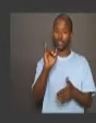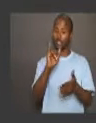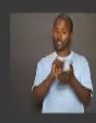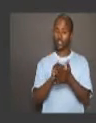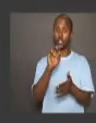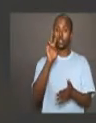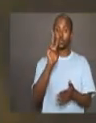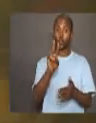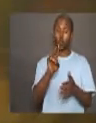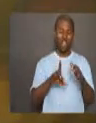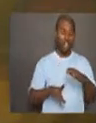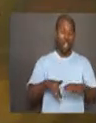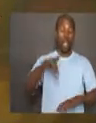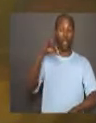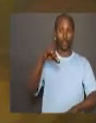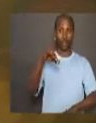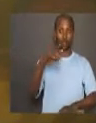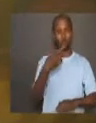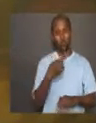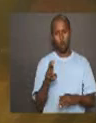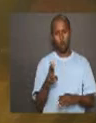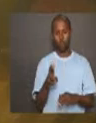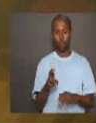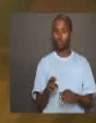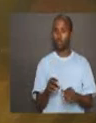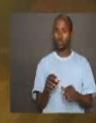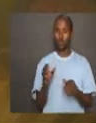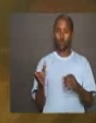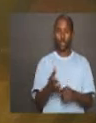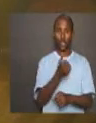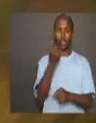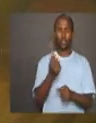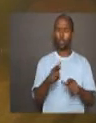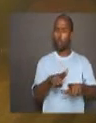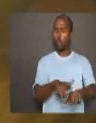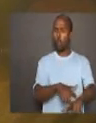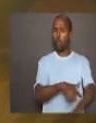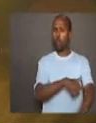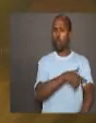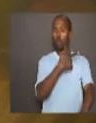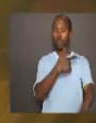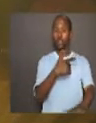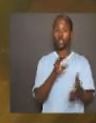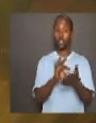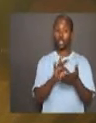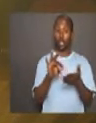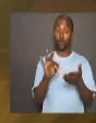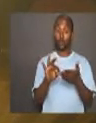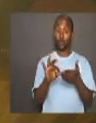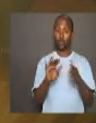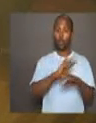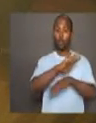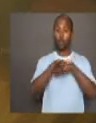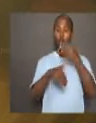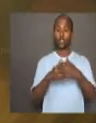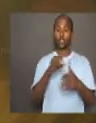is too high, or it will take too long to count all the